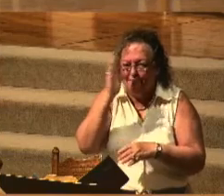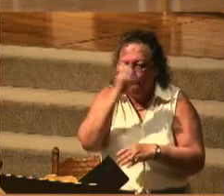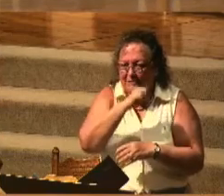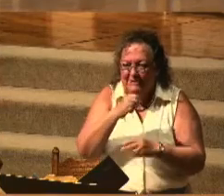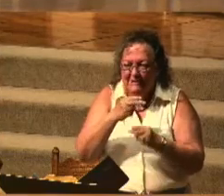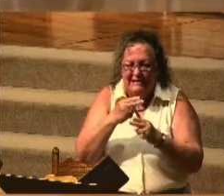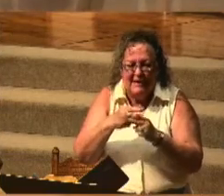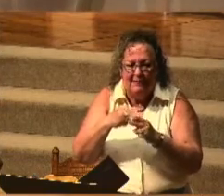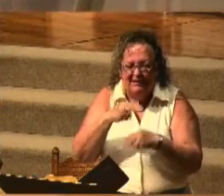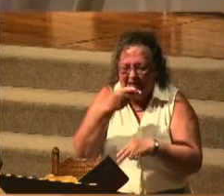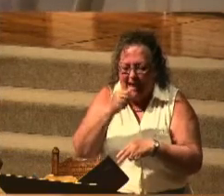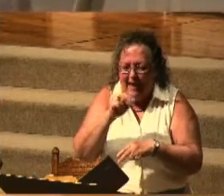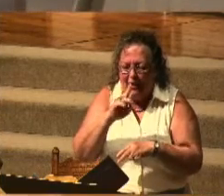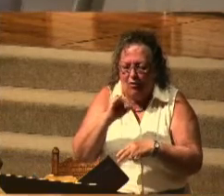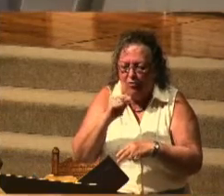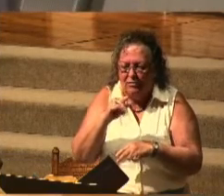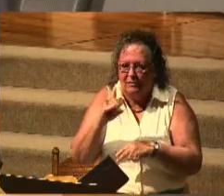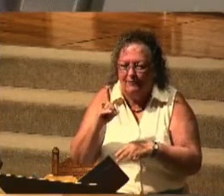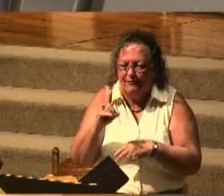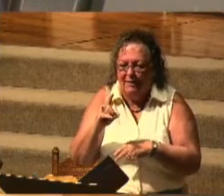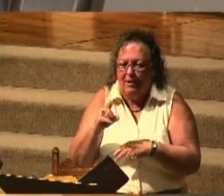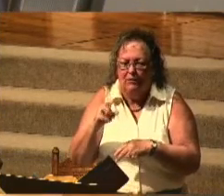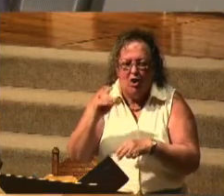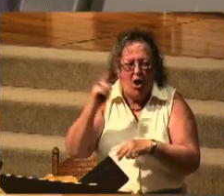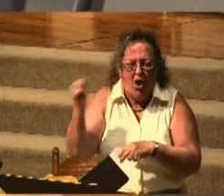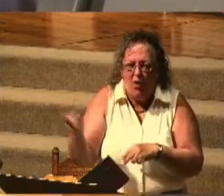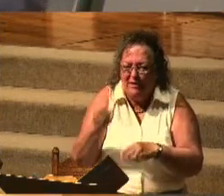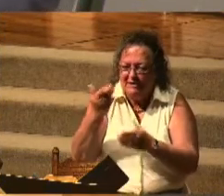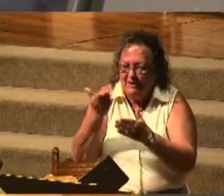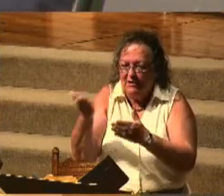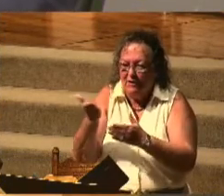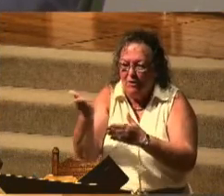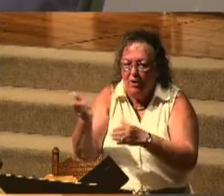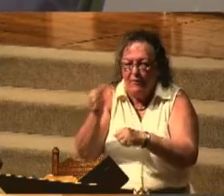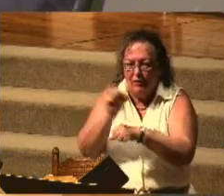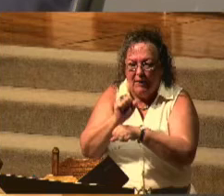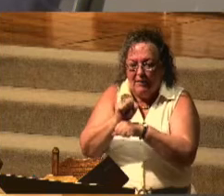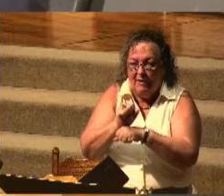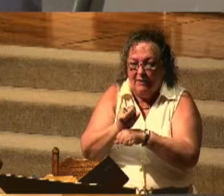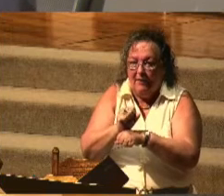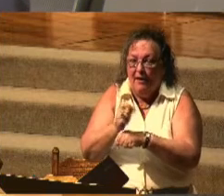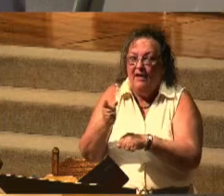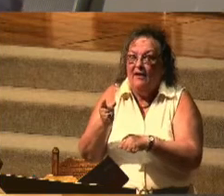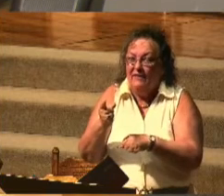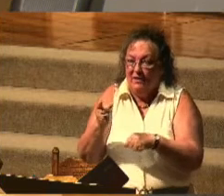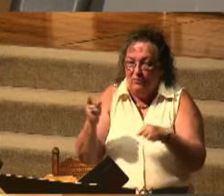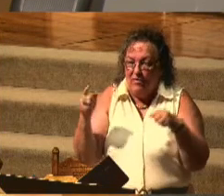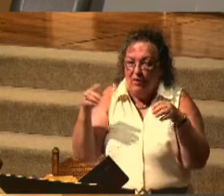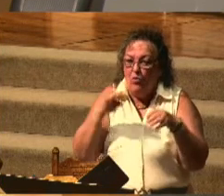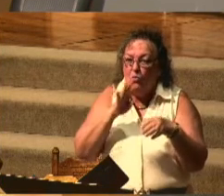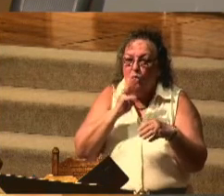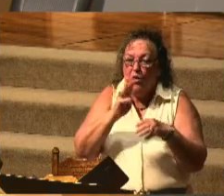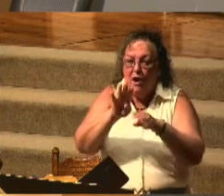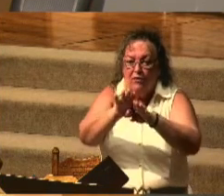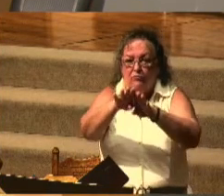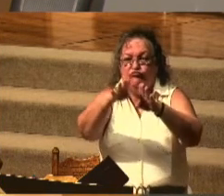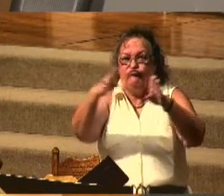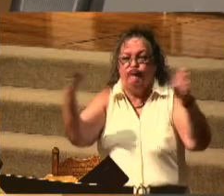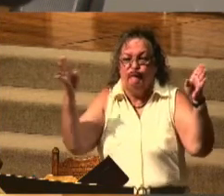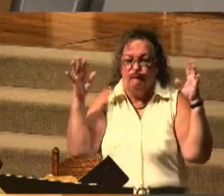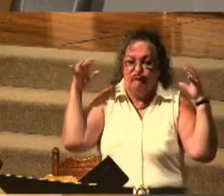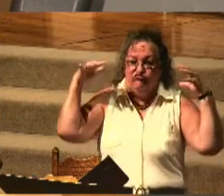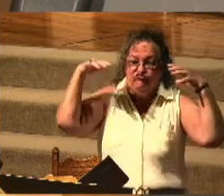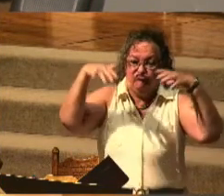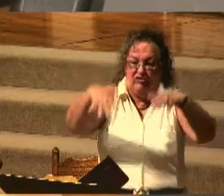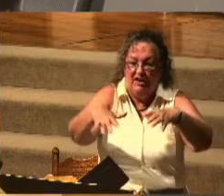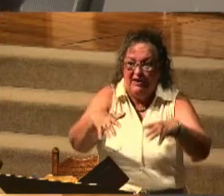Saverance was always out there on the rock. But guess what? He got caught out there when they opened the floodgate. And I